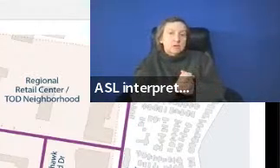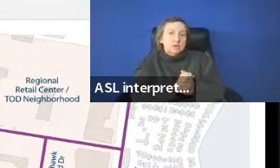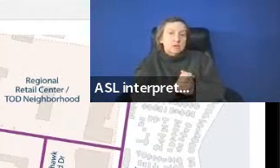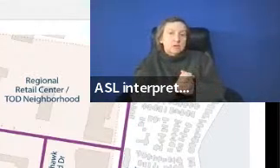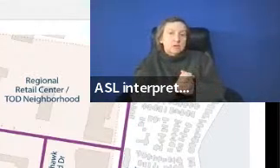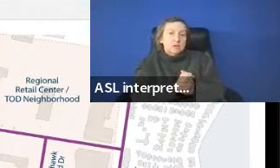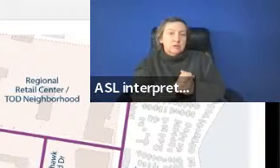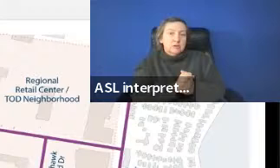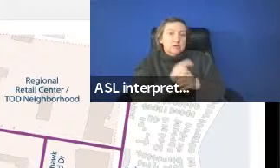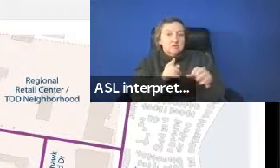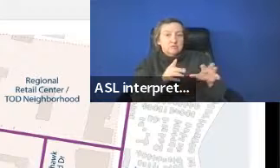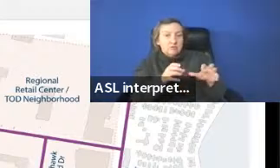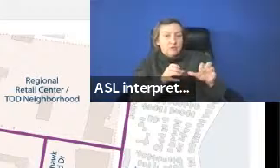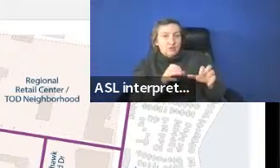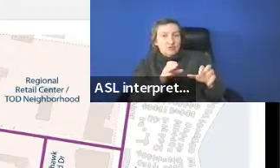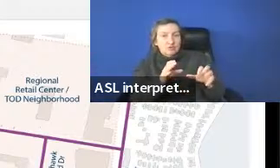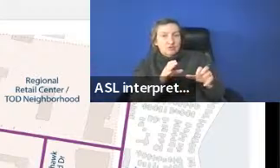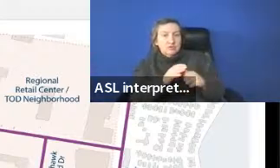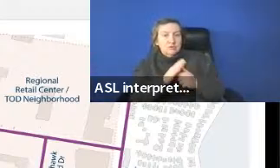Okay, Brad's